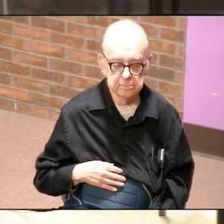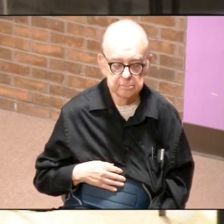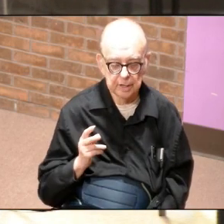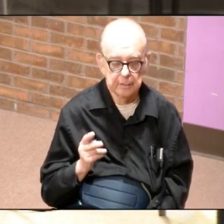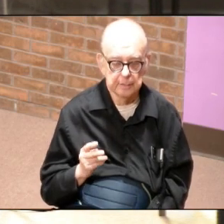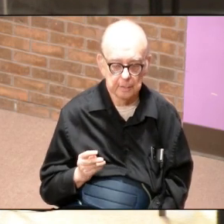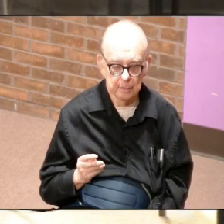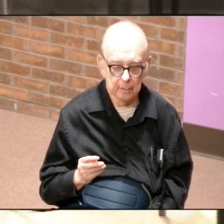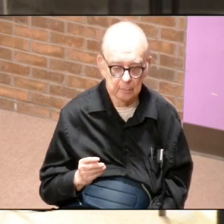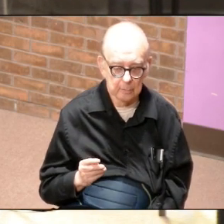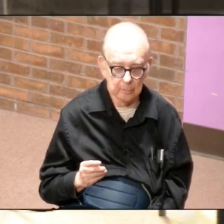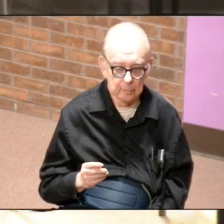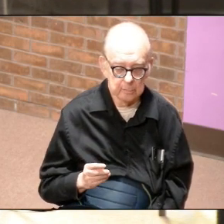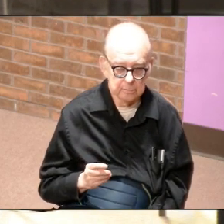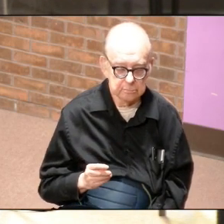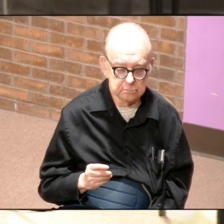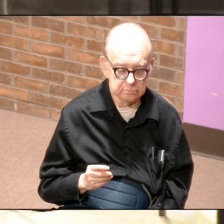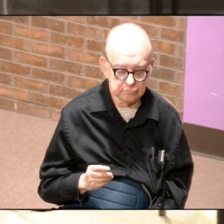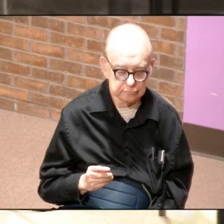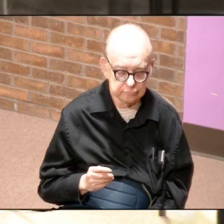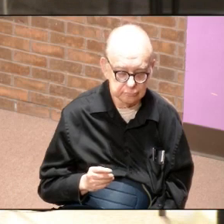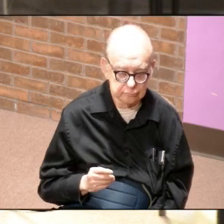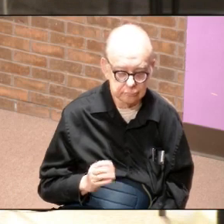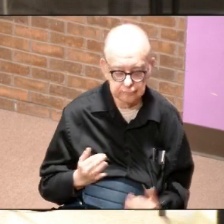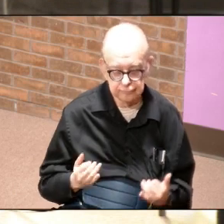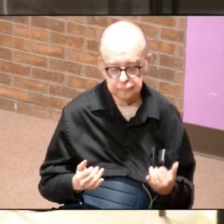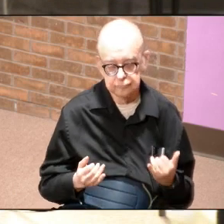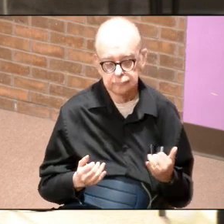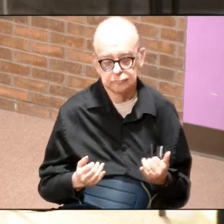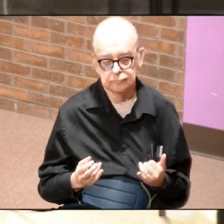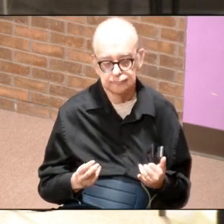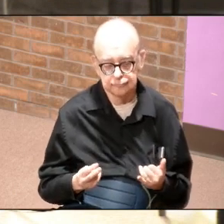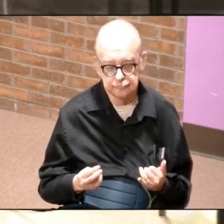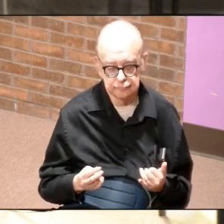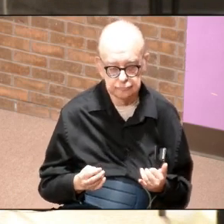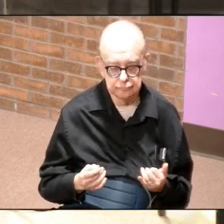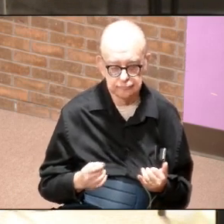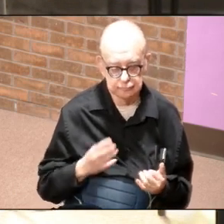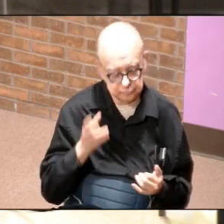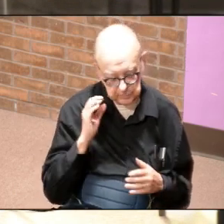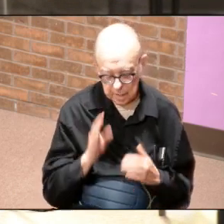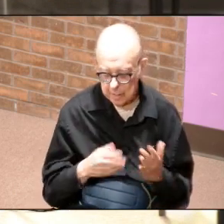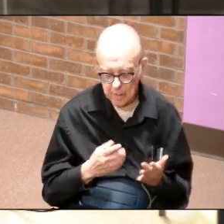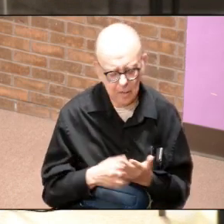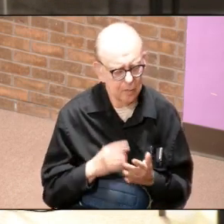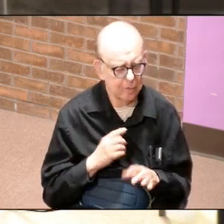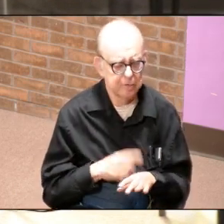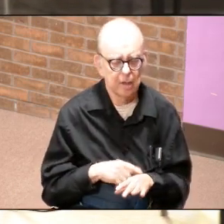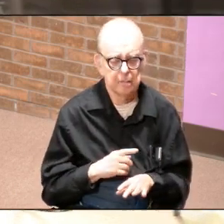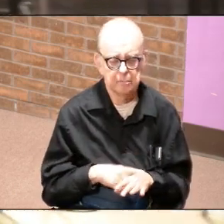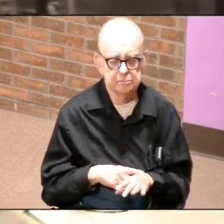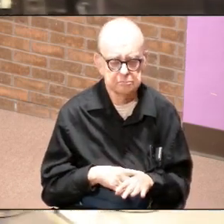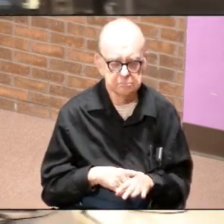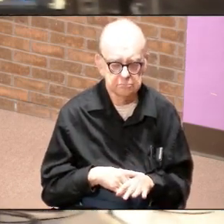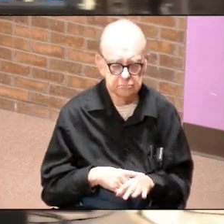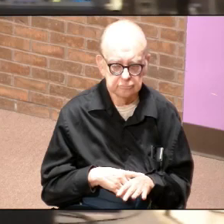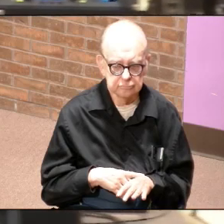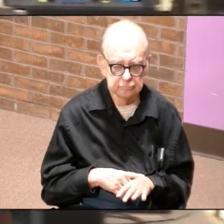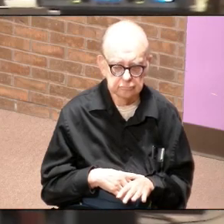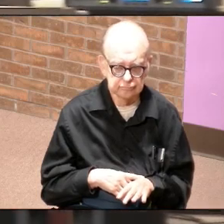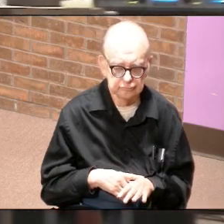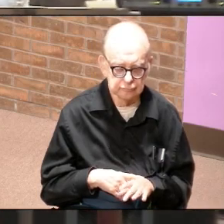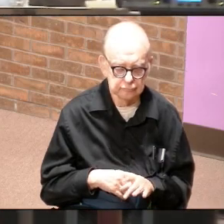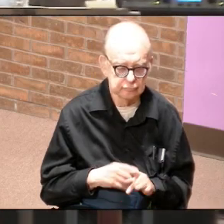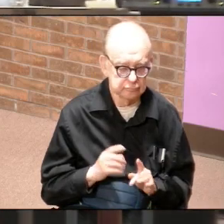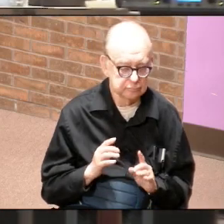Okay, when we go that. Now, I hear all the time, and let's just get